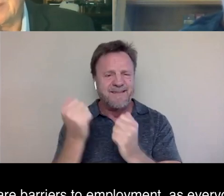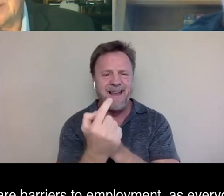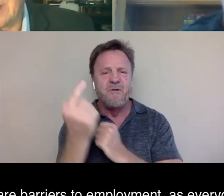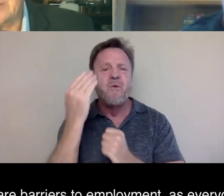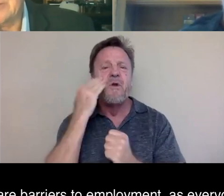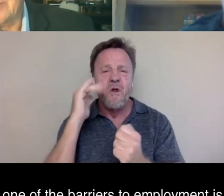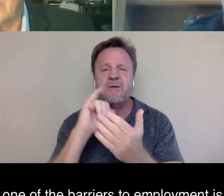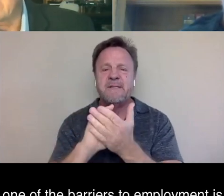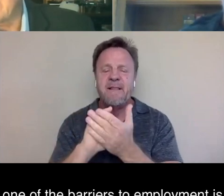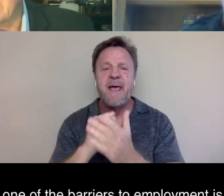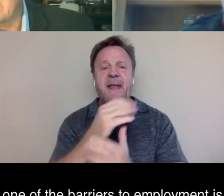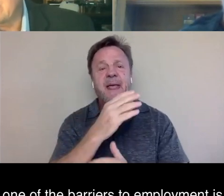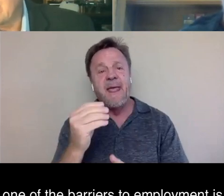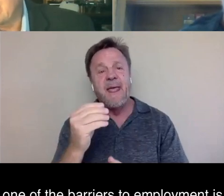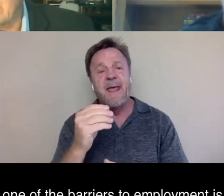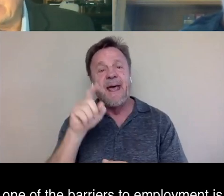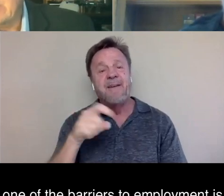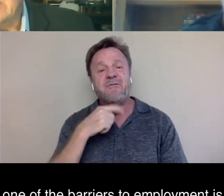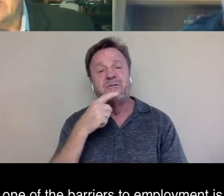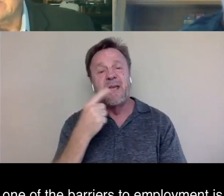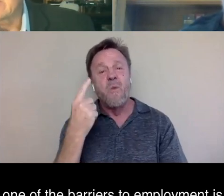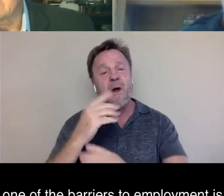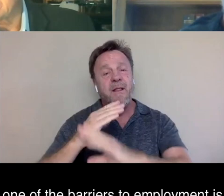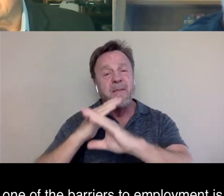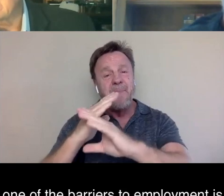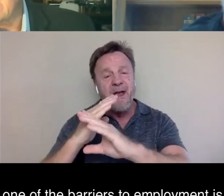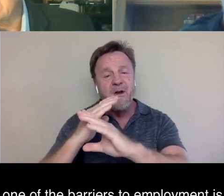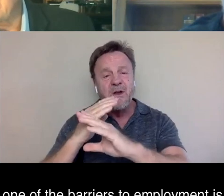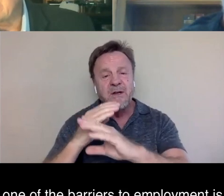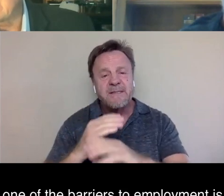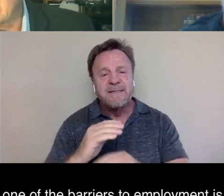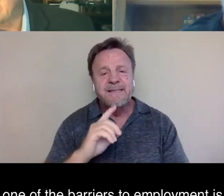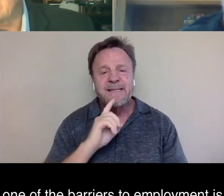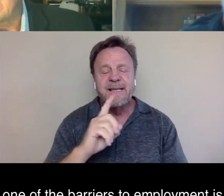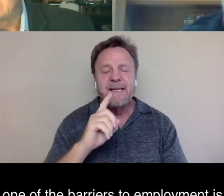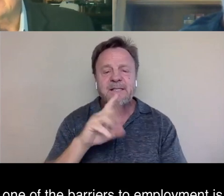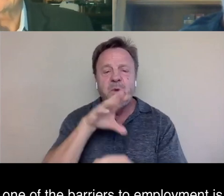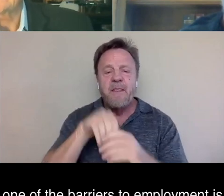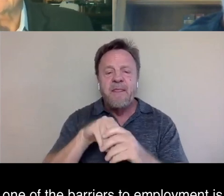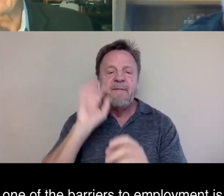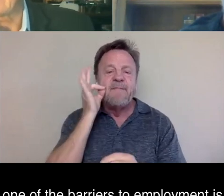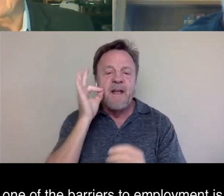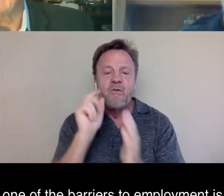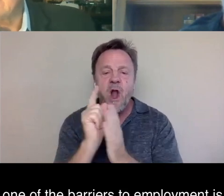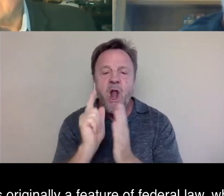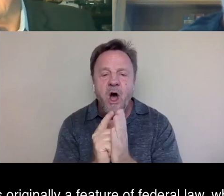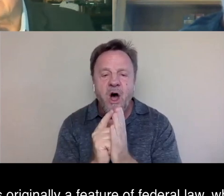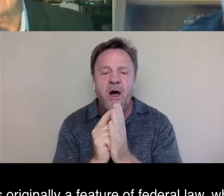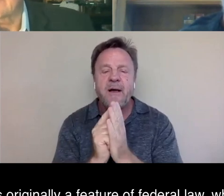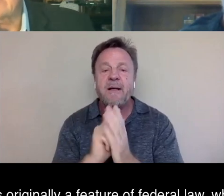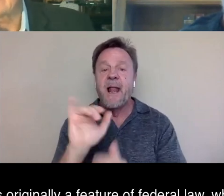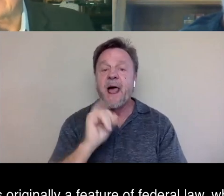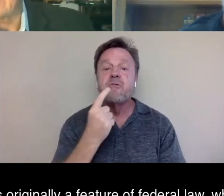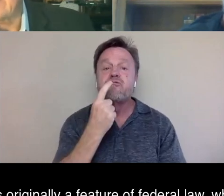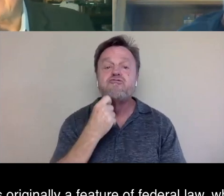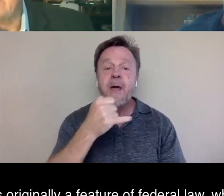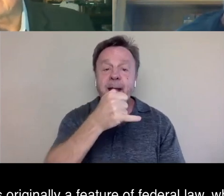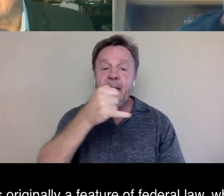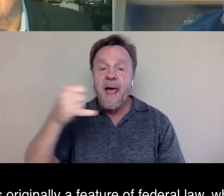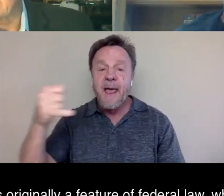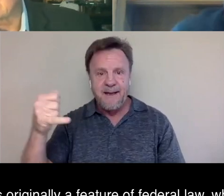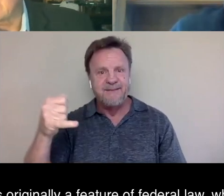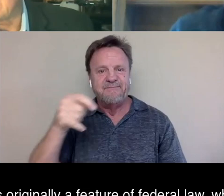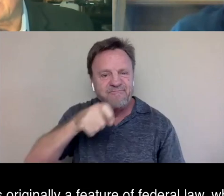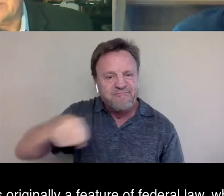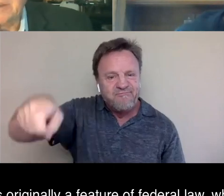must acknowledge that one of the barriers to employment is contained in federal law. Just as redlining was originally a feature